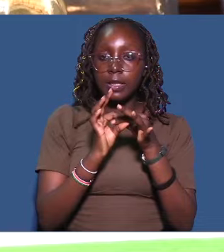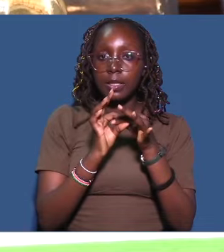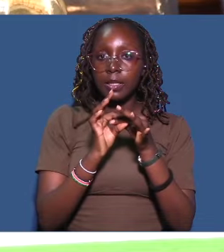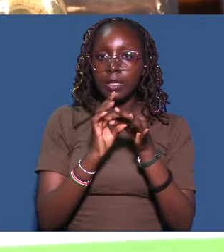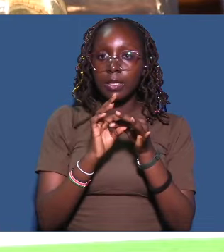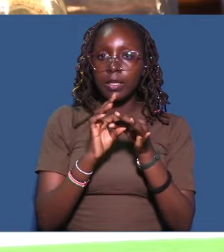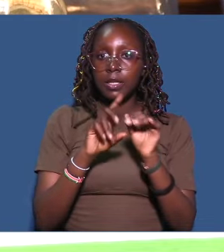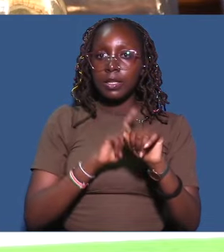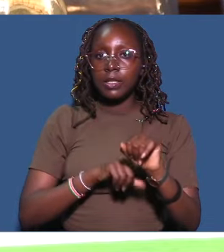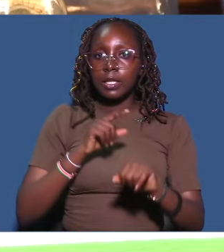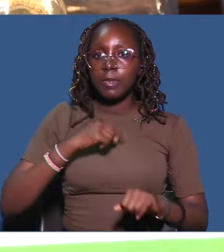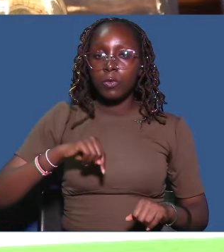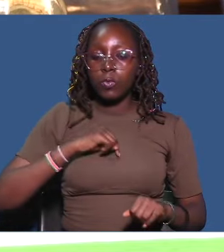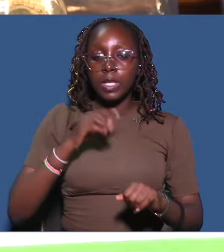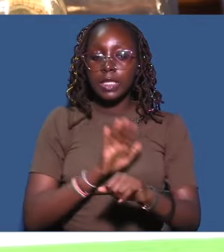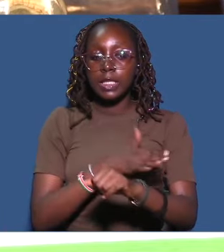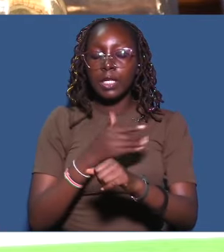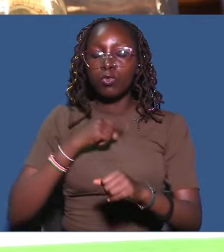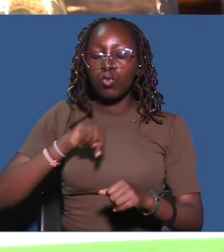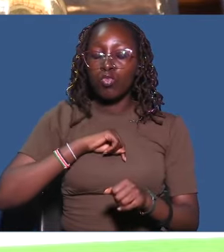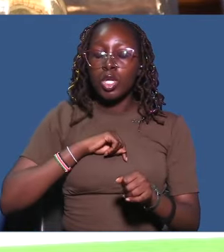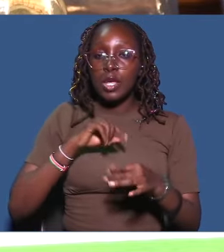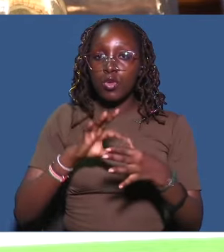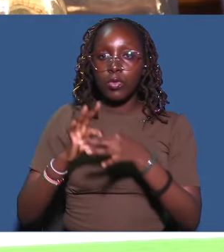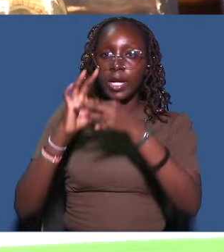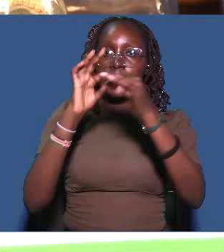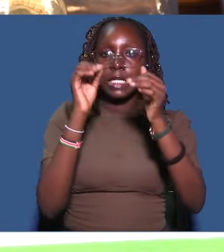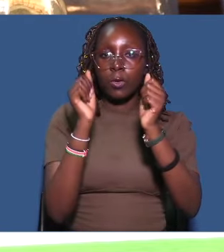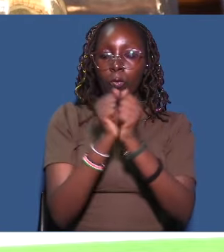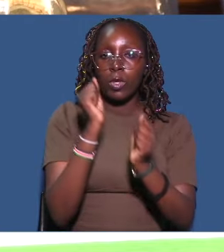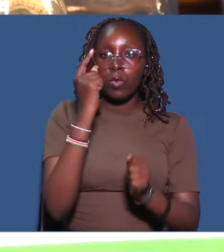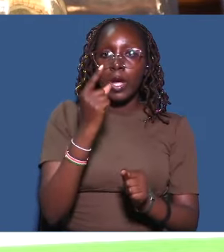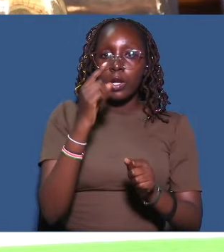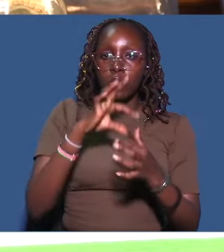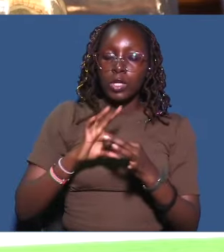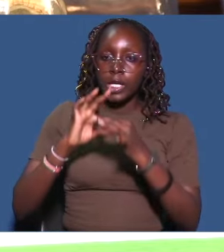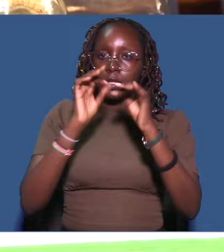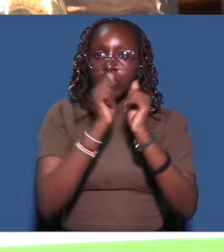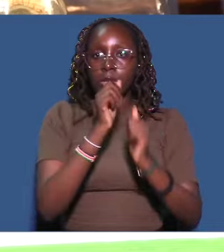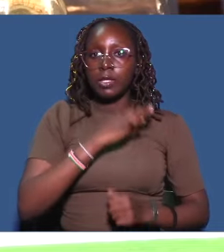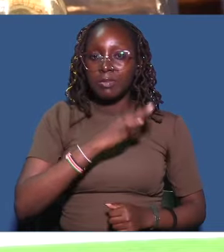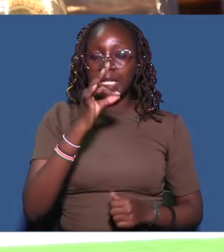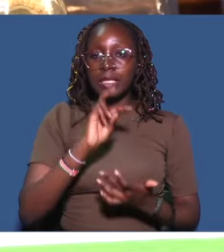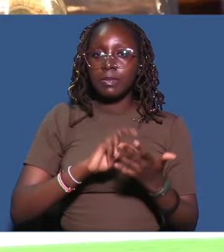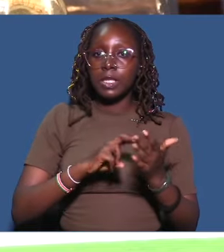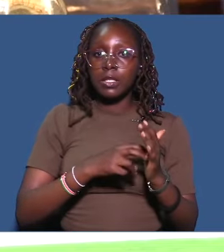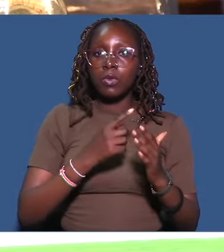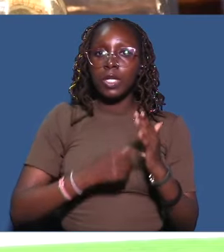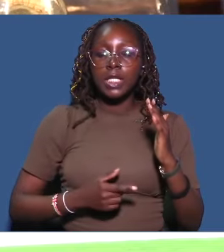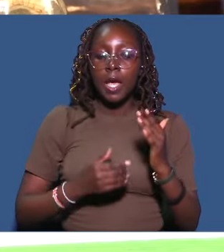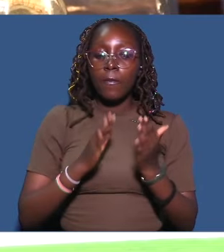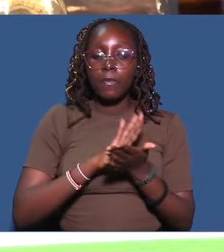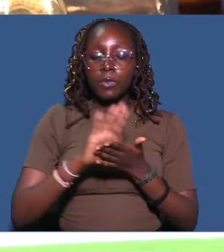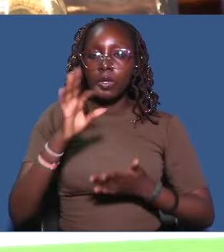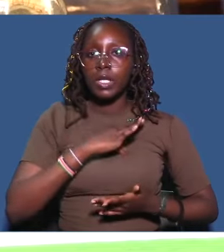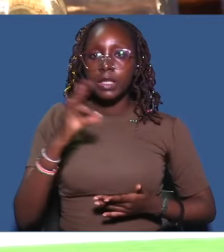by together we are one, united by the Spirit. We are one body of Christ. So the Holy Spirit will empower